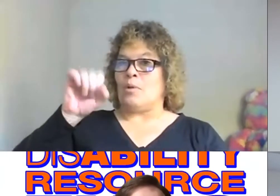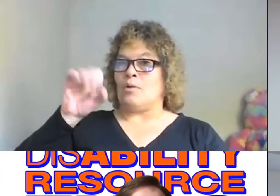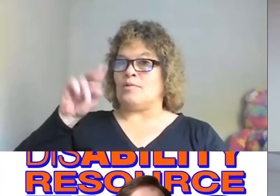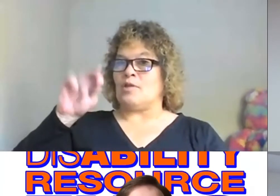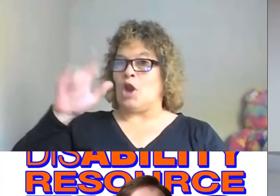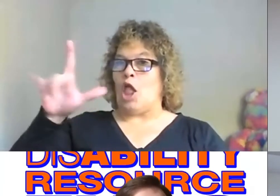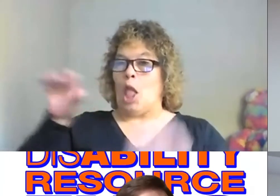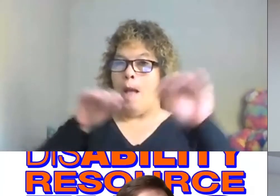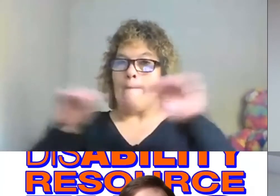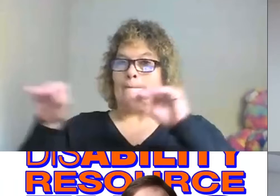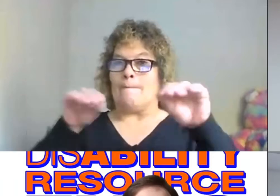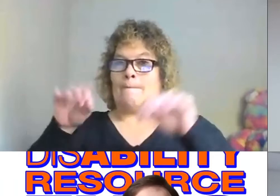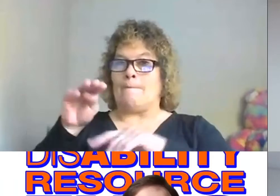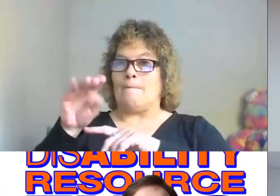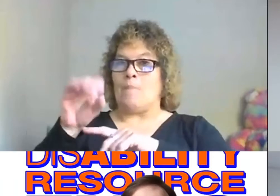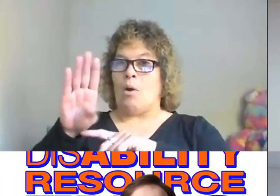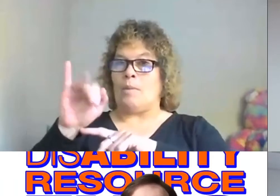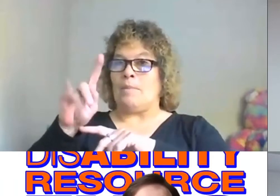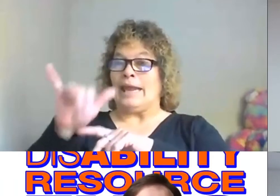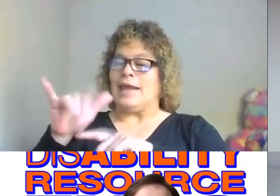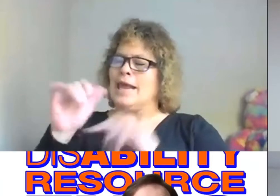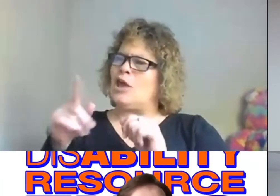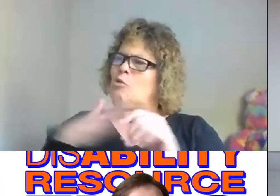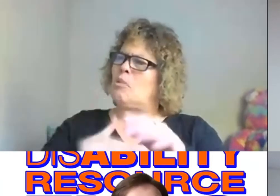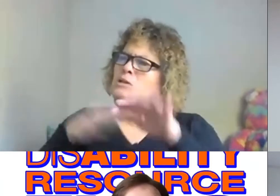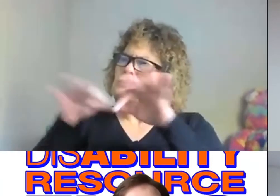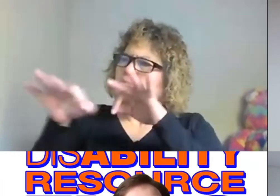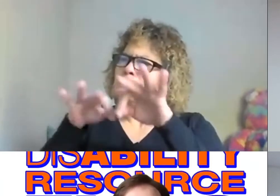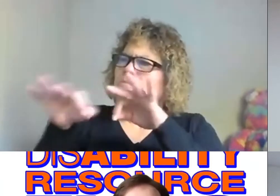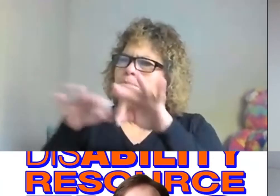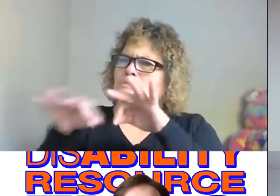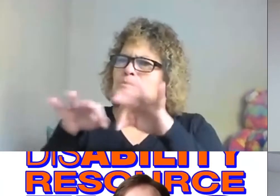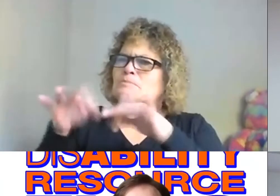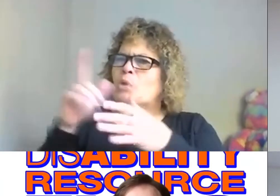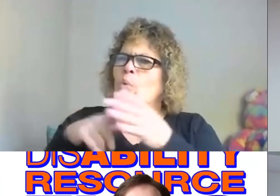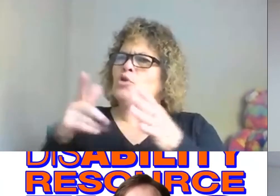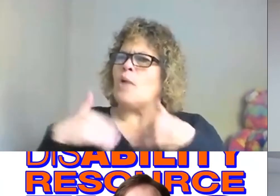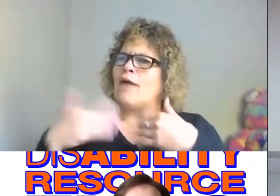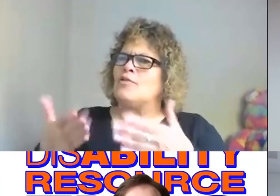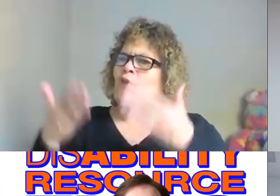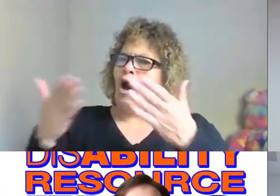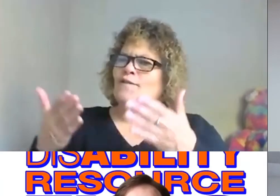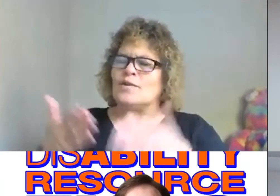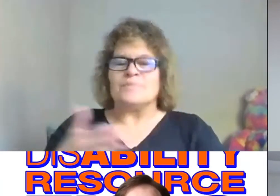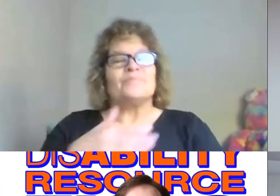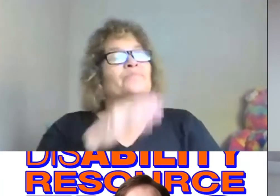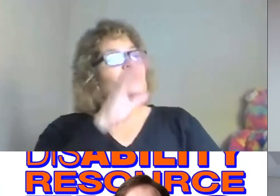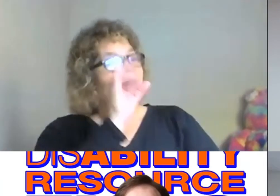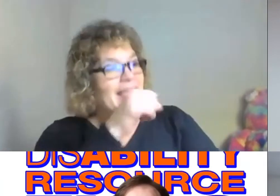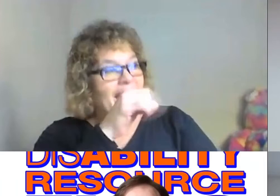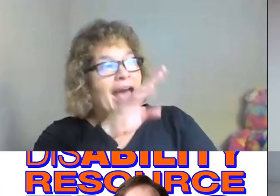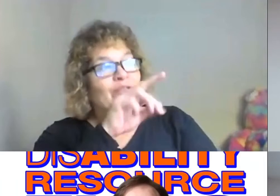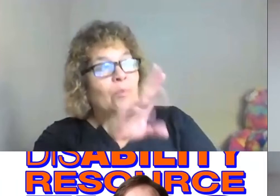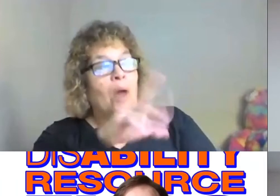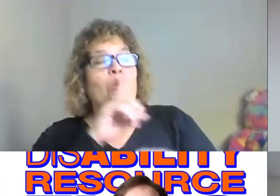bit about Personal Mobility and what you guys have to offer us? Sure. Yes, Barb, we are the most